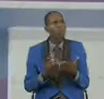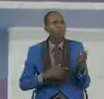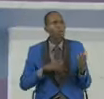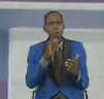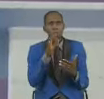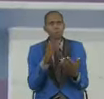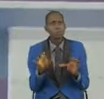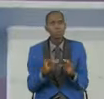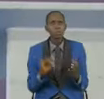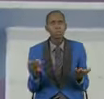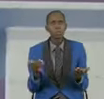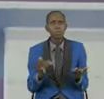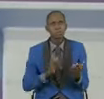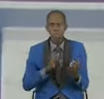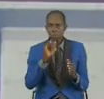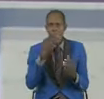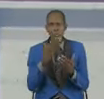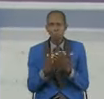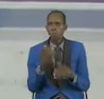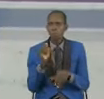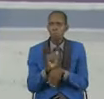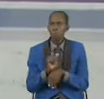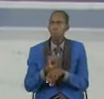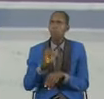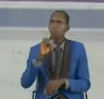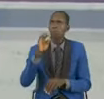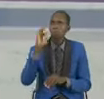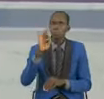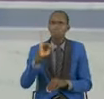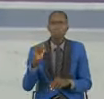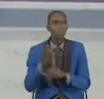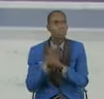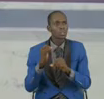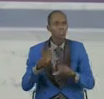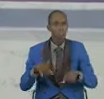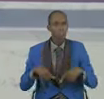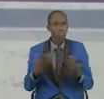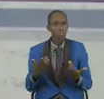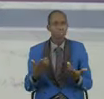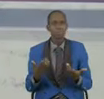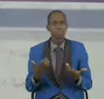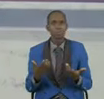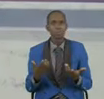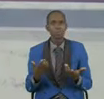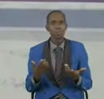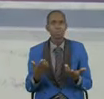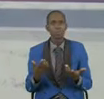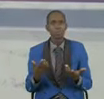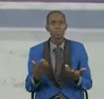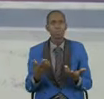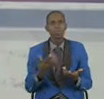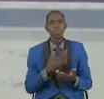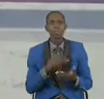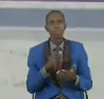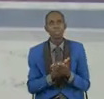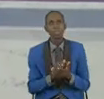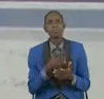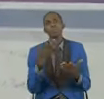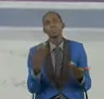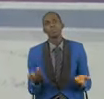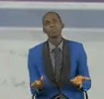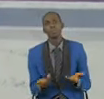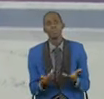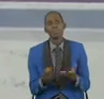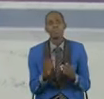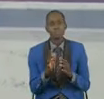about your preaching. We're not giving you ordination or license to do that. I said, well, the Bible gives me the license to do